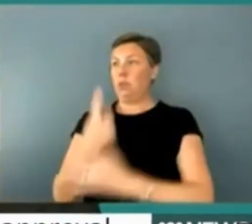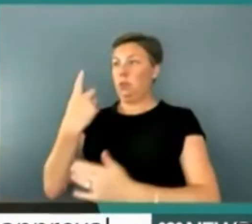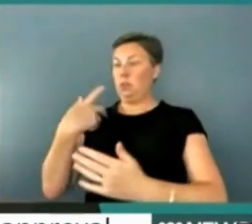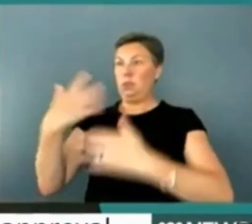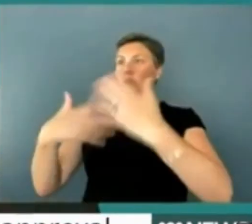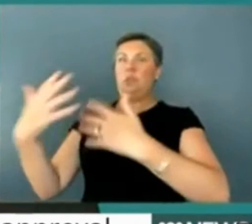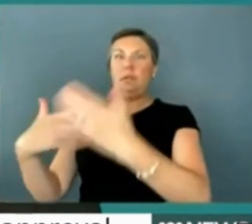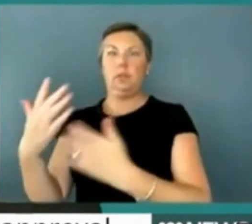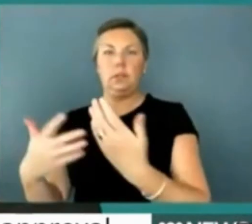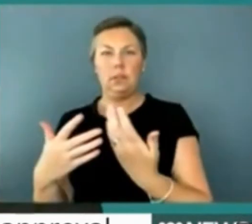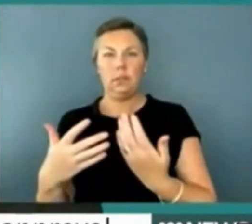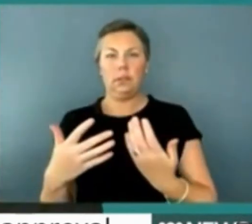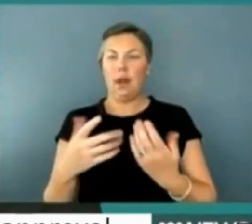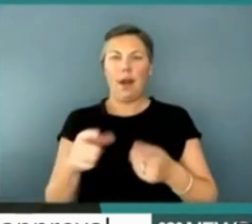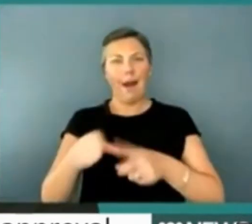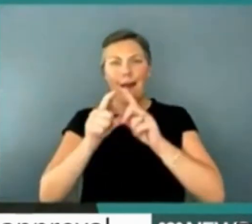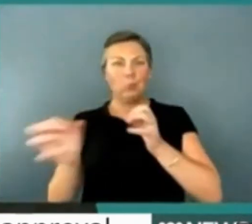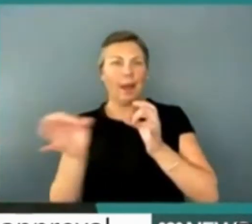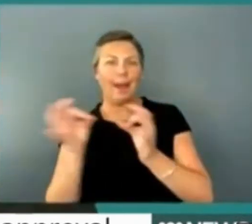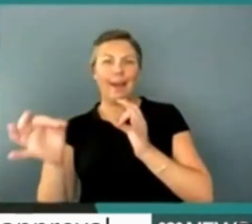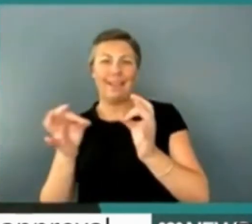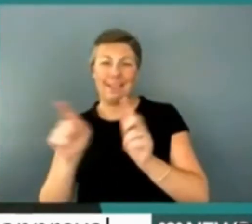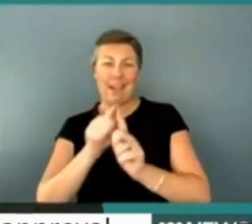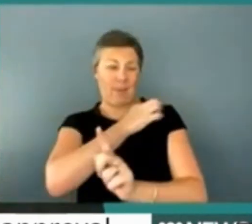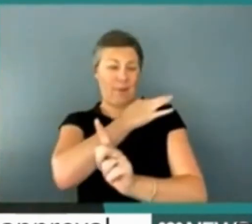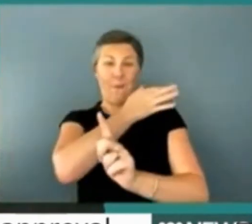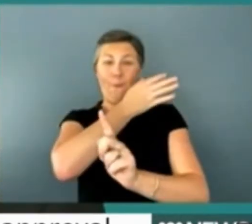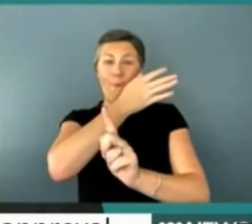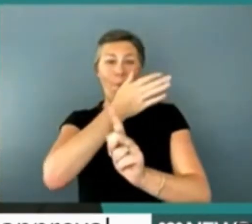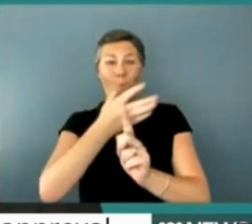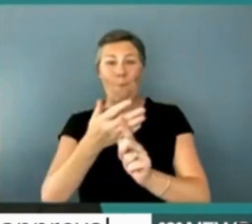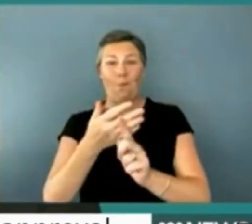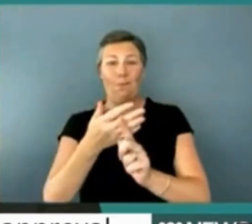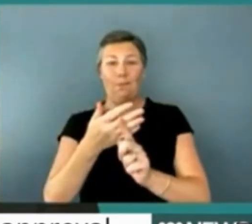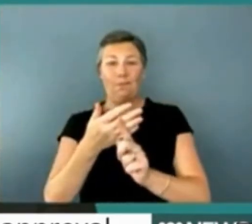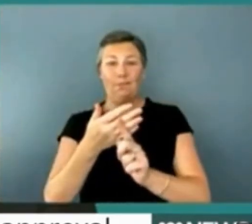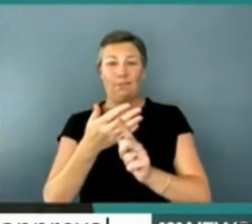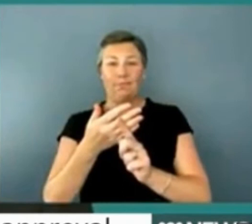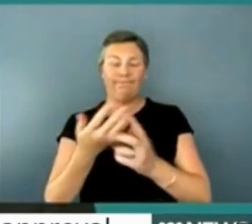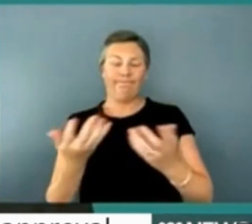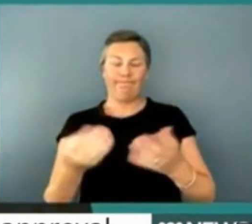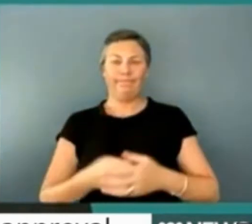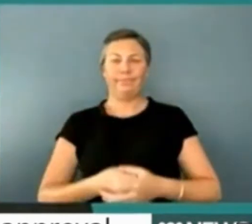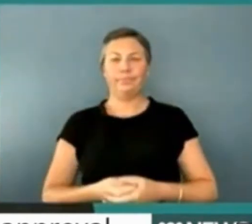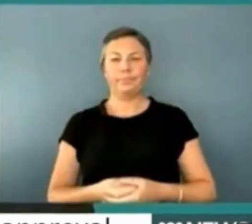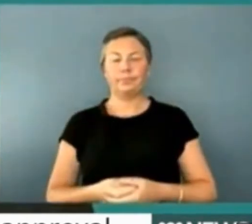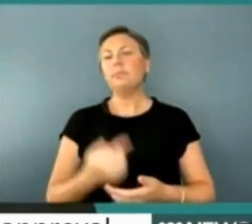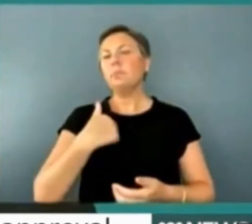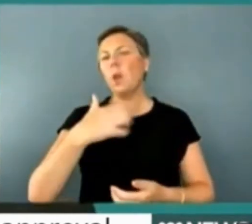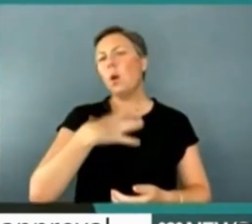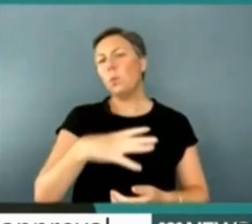this whole pandemic journey that we're on in terms of this mutation. I will say this though, there have been